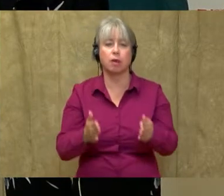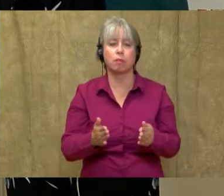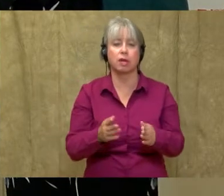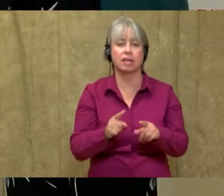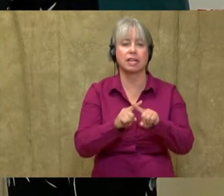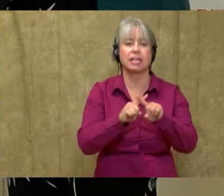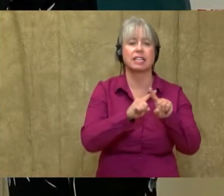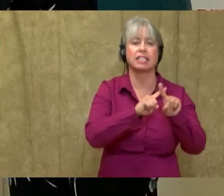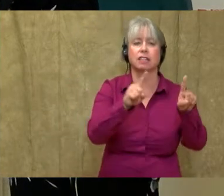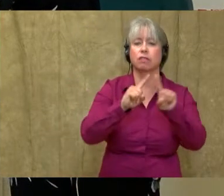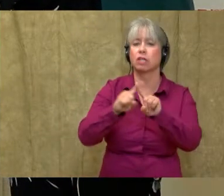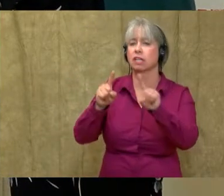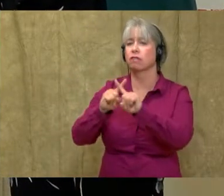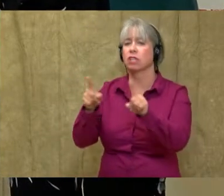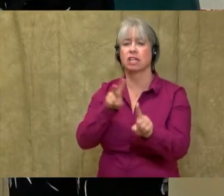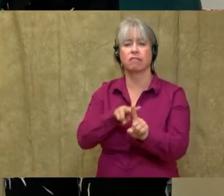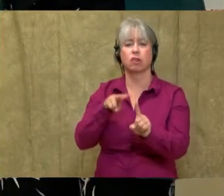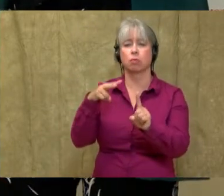so differently?